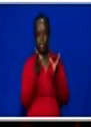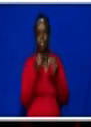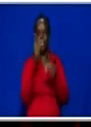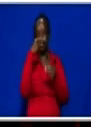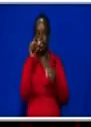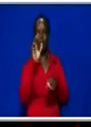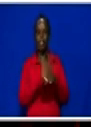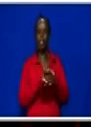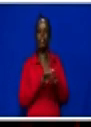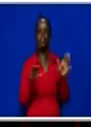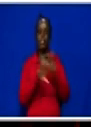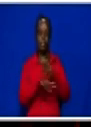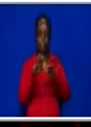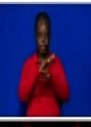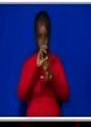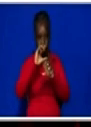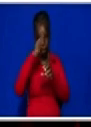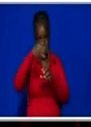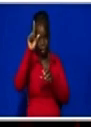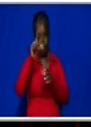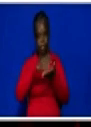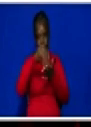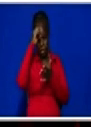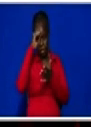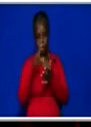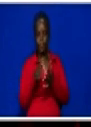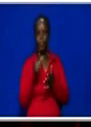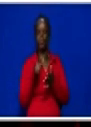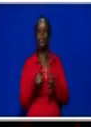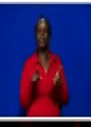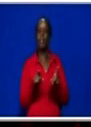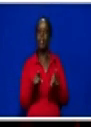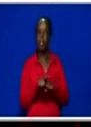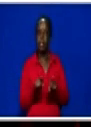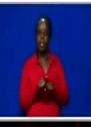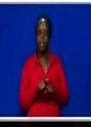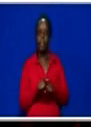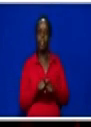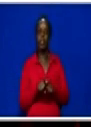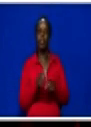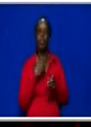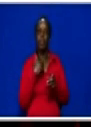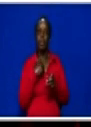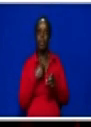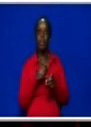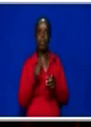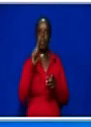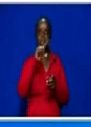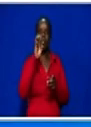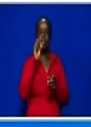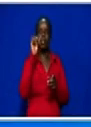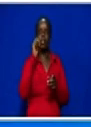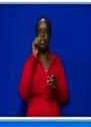get everything right. Learner, you are likely to come across genetic